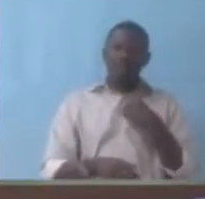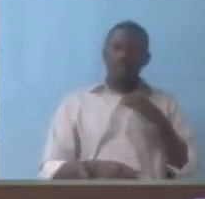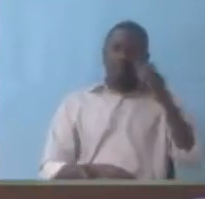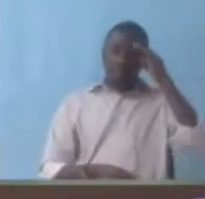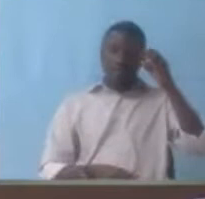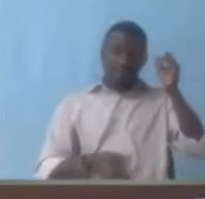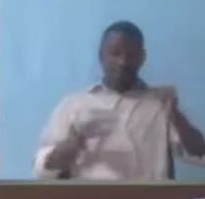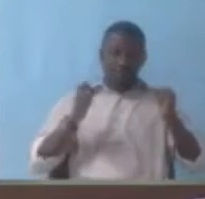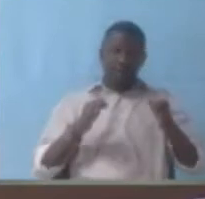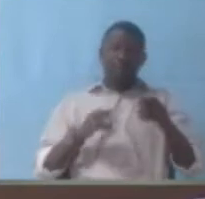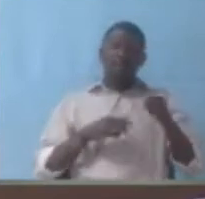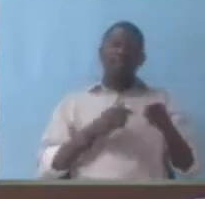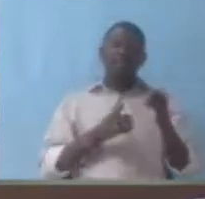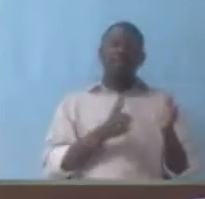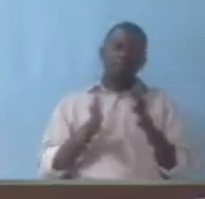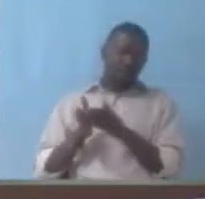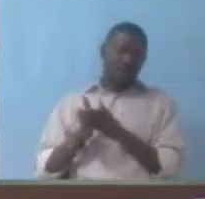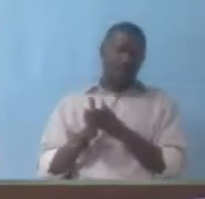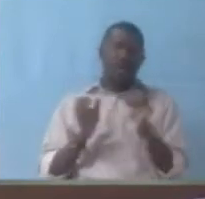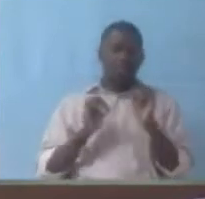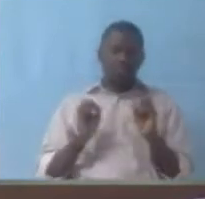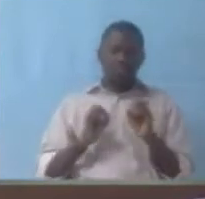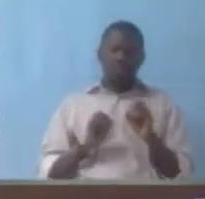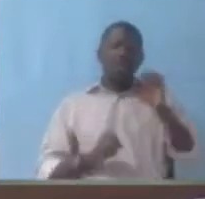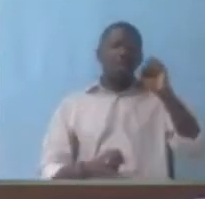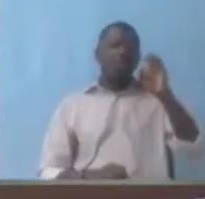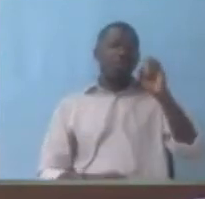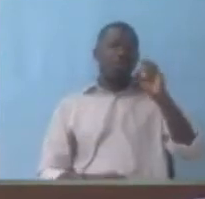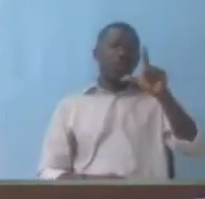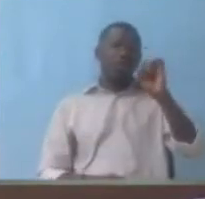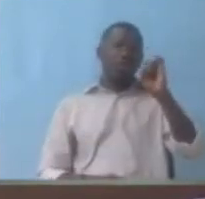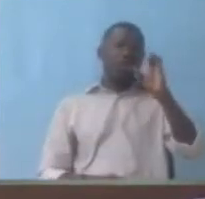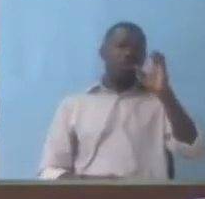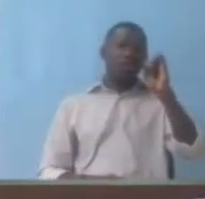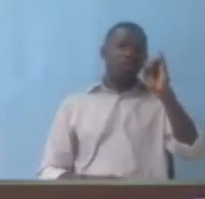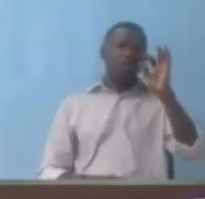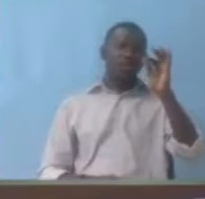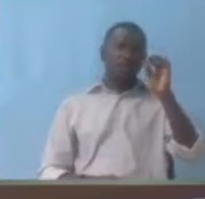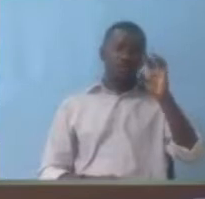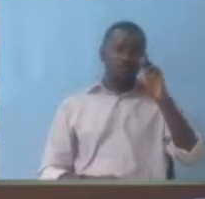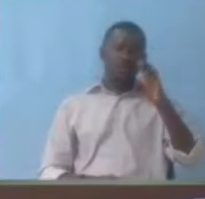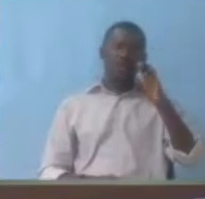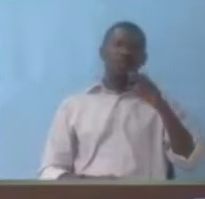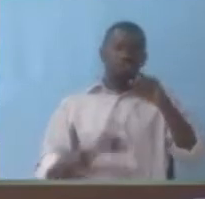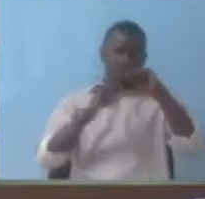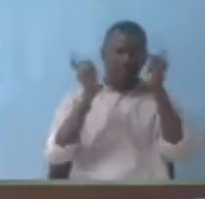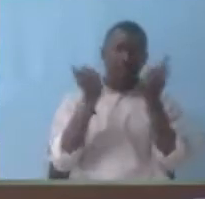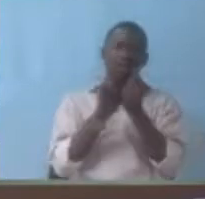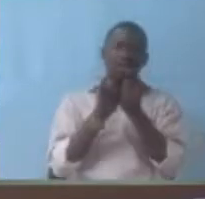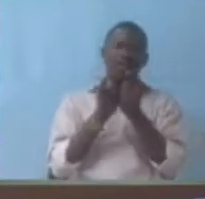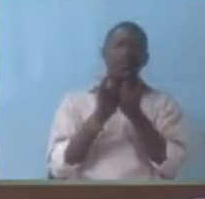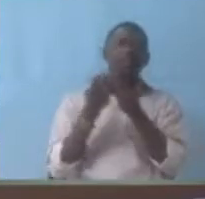Solicitor General takes over the office of Attorney General. Attorney General koma Solicitor General leka office o tamandi.